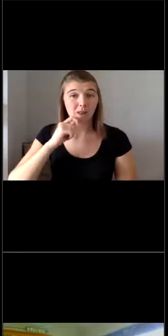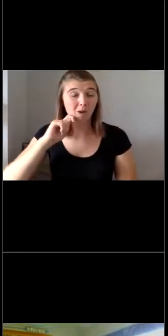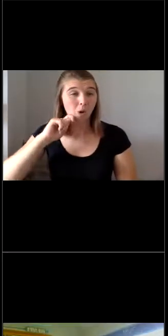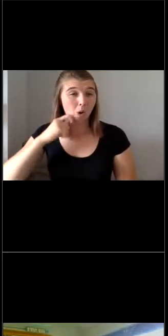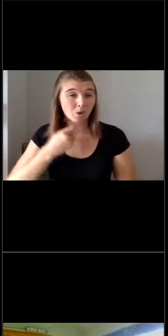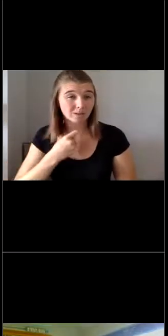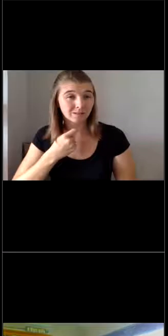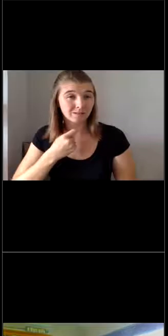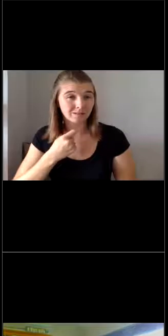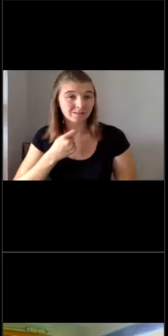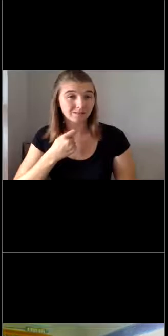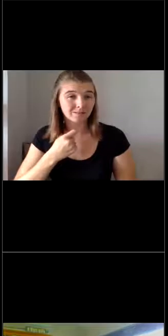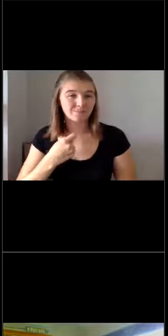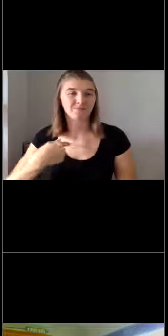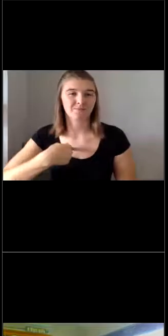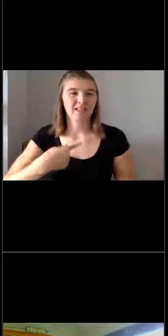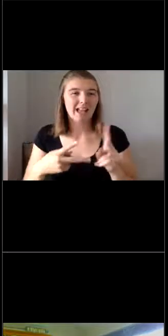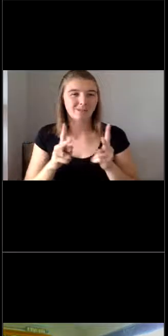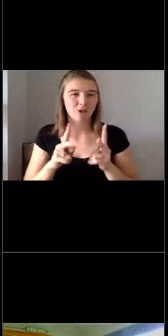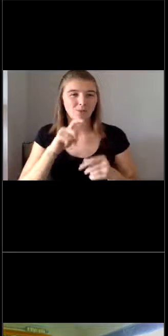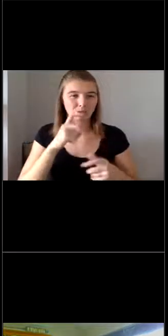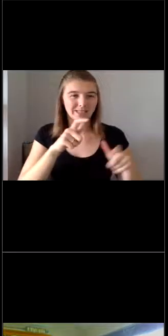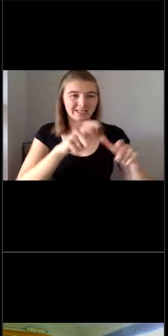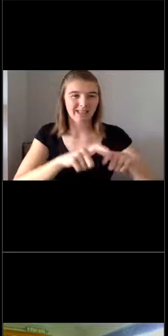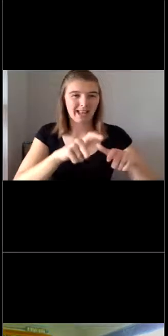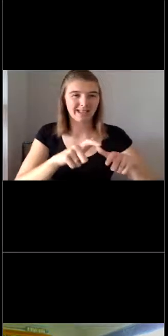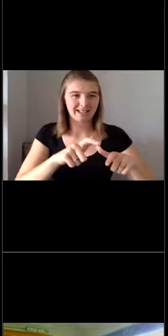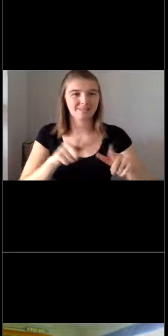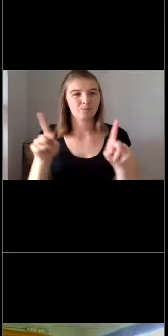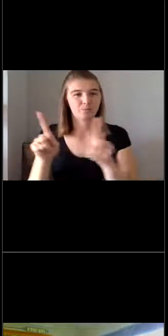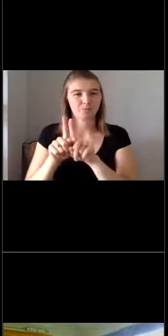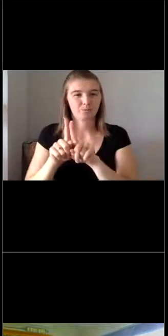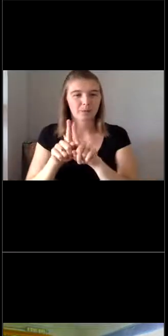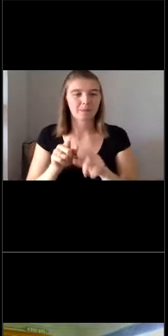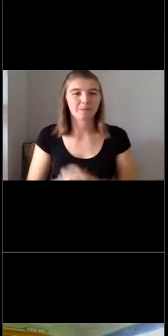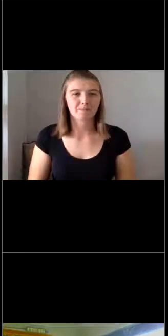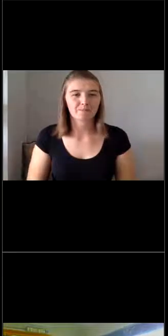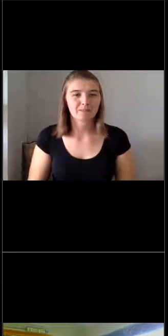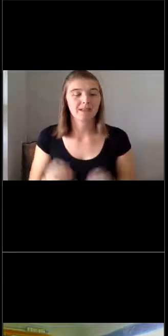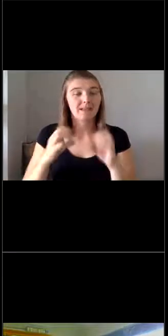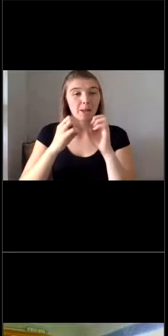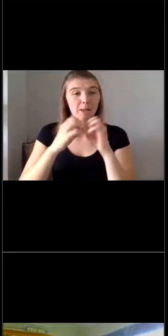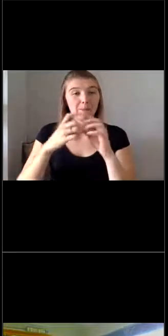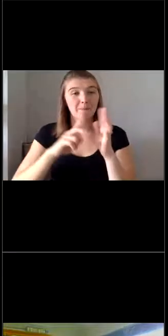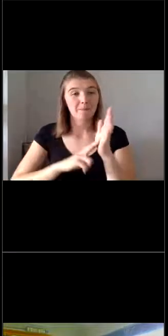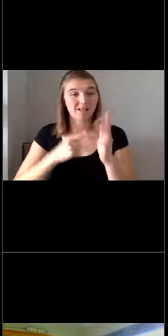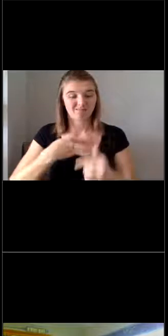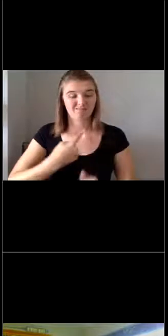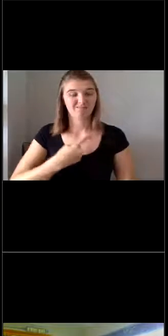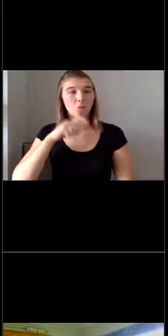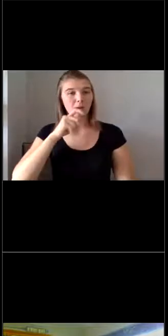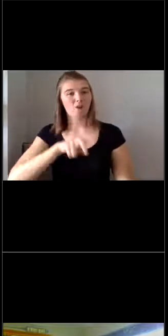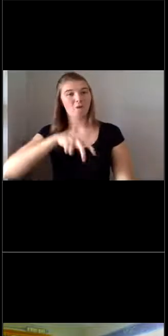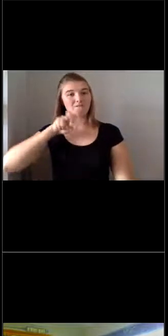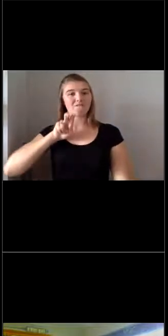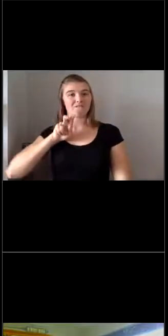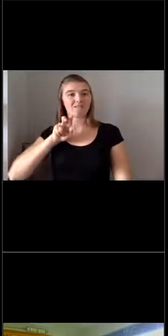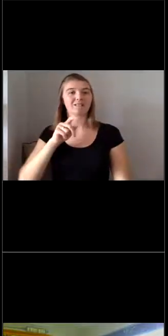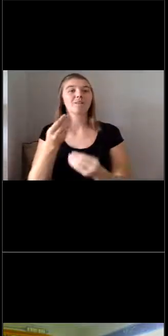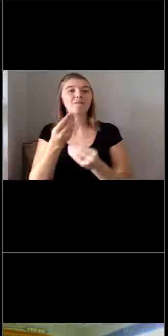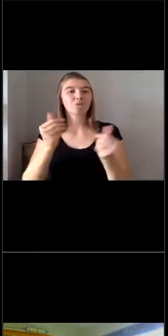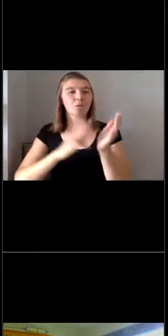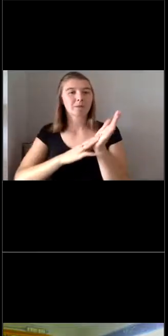hear. Rachel will stay on screen to do the BSL interpretation. I will disappear off into the background, but I'll come back in a few minutes